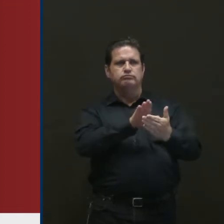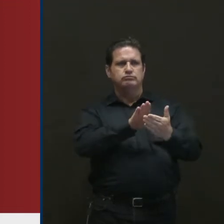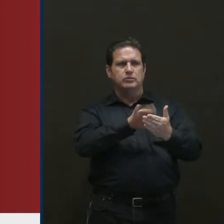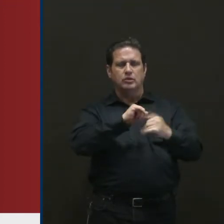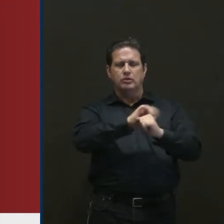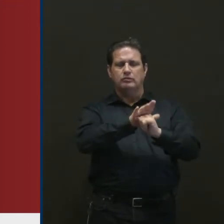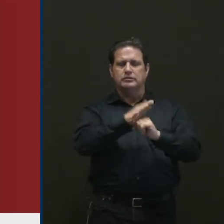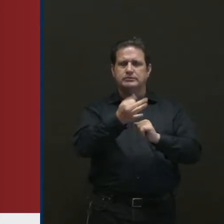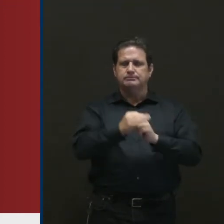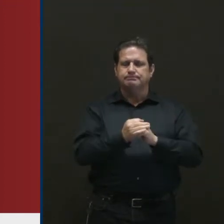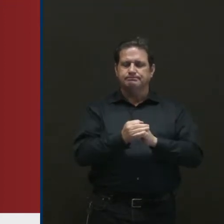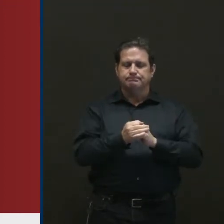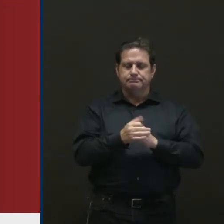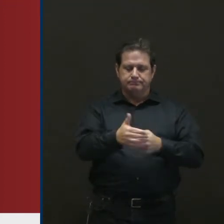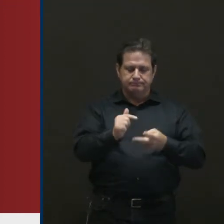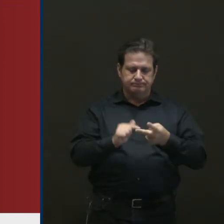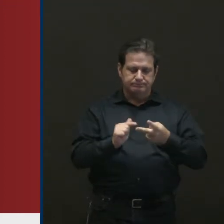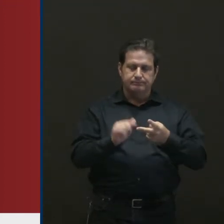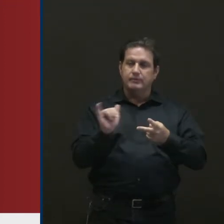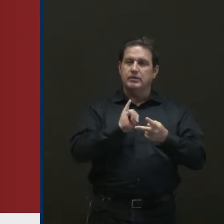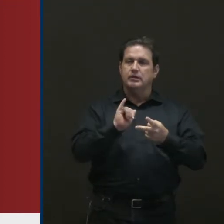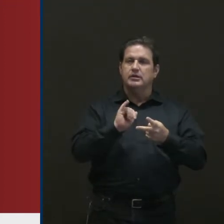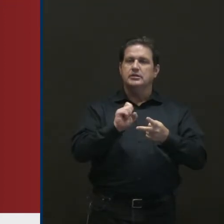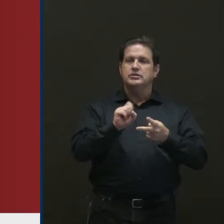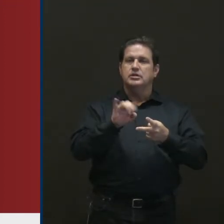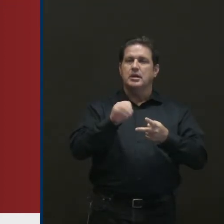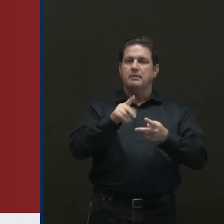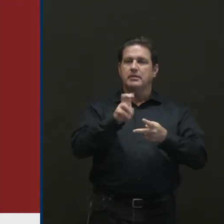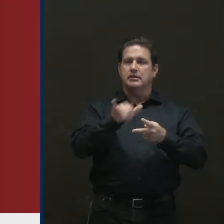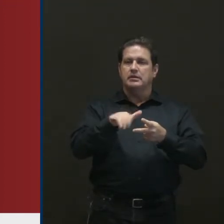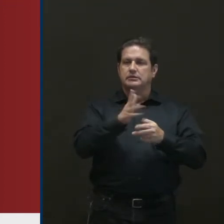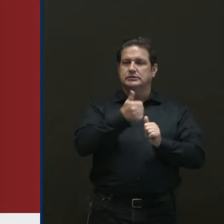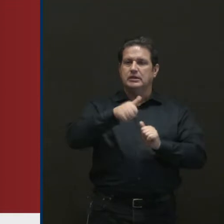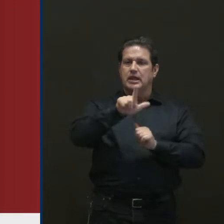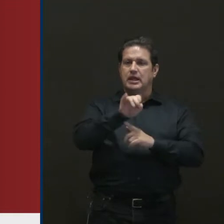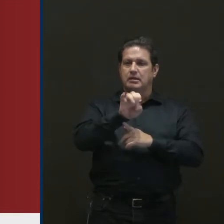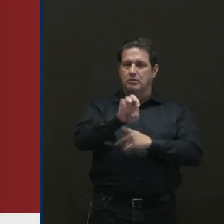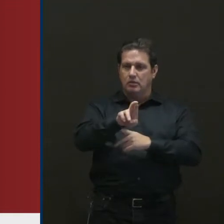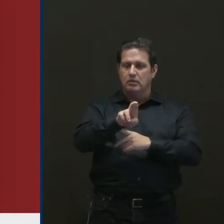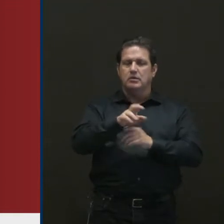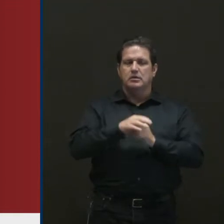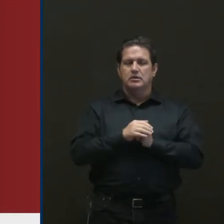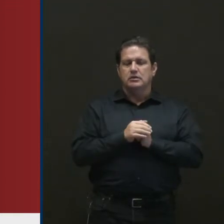COVID-19. Also joined by Cerron Cade, who's the Secretary of Labor. Again,